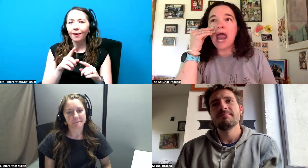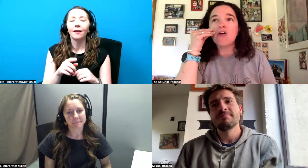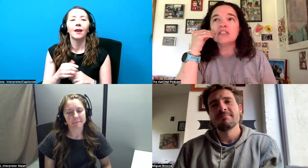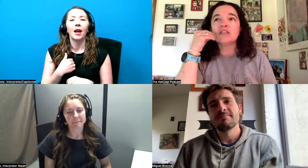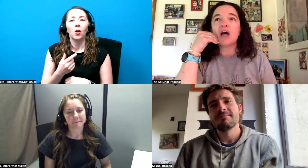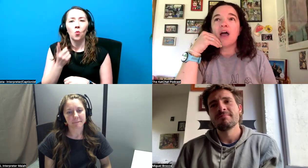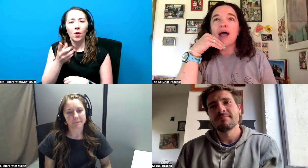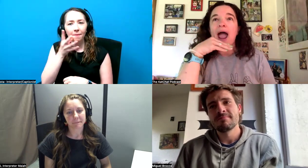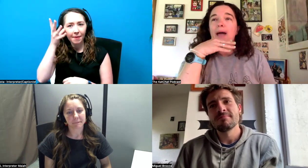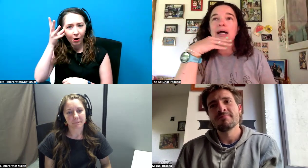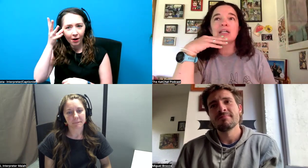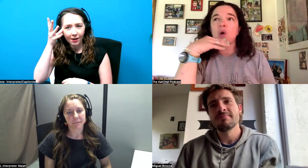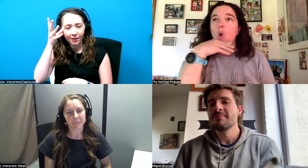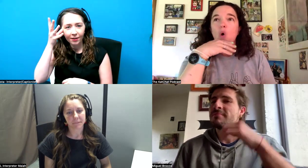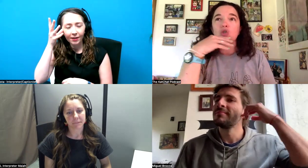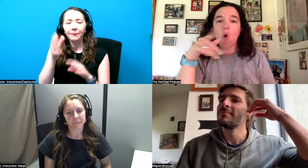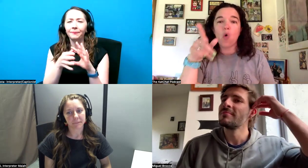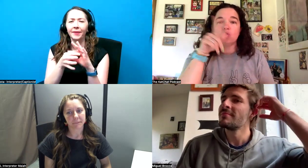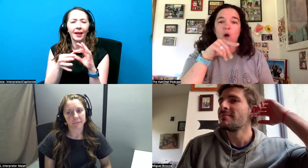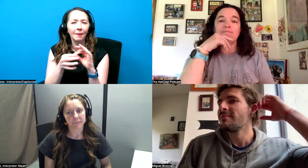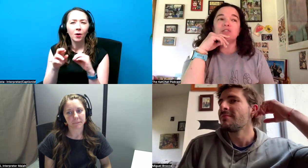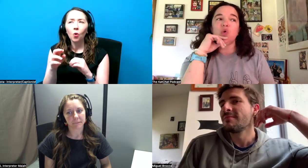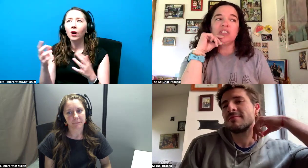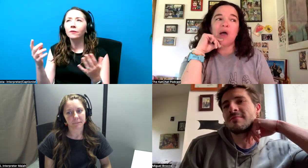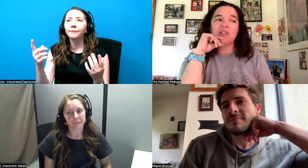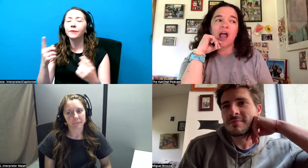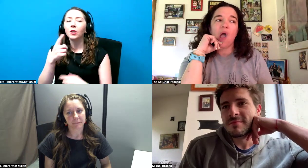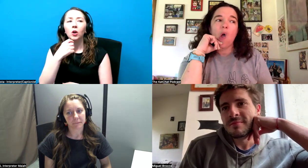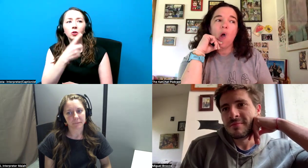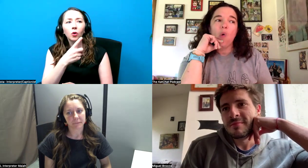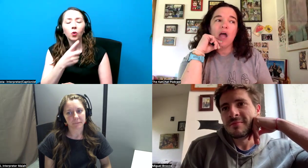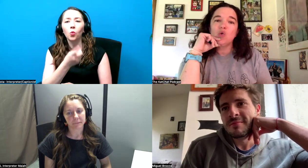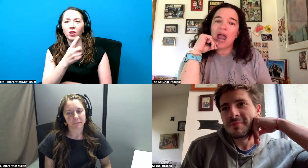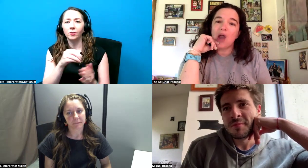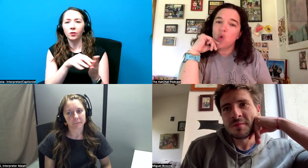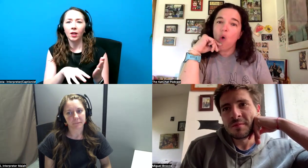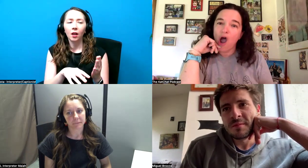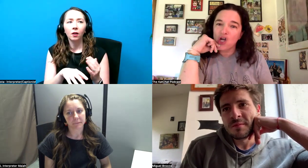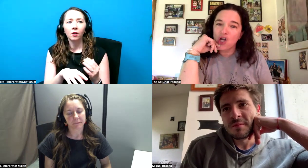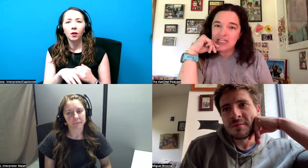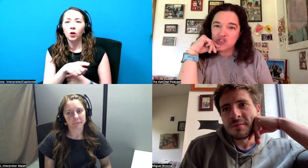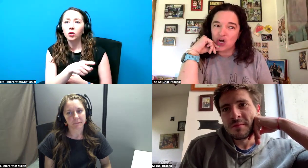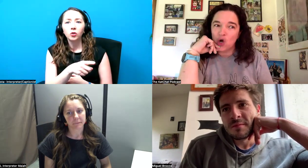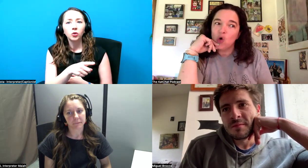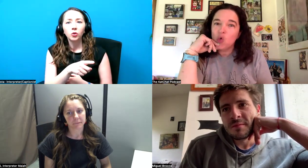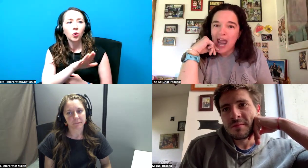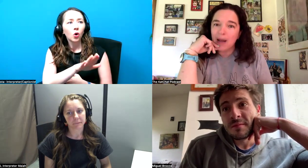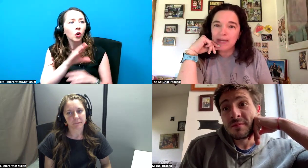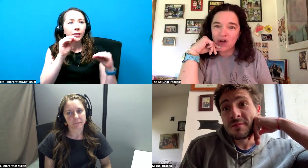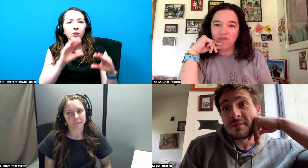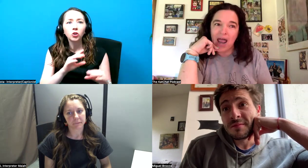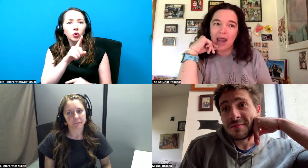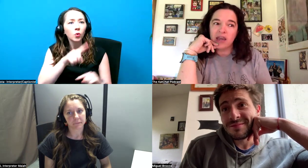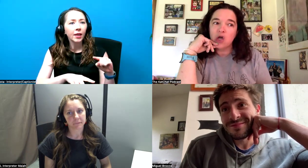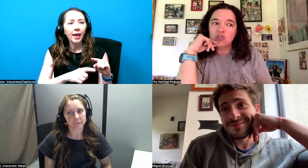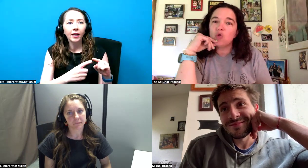one parent comment or told one of my students, I was like, well, you can't. You are her teacher. You can't